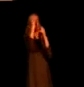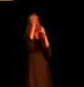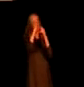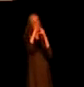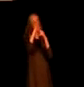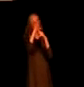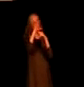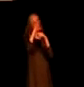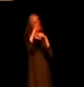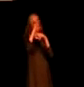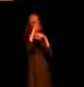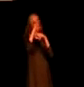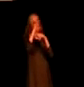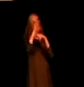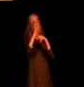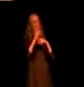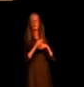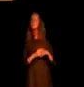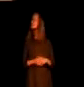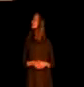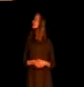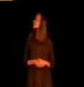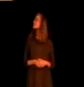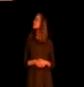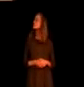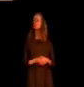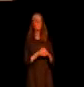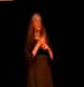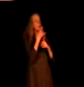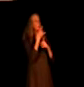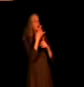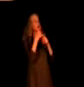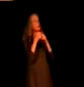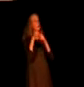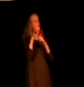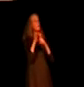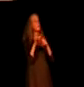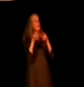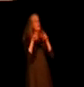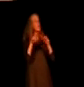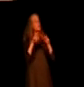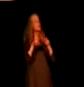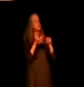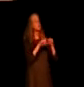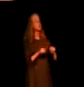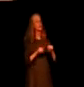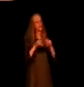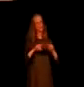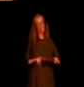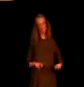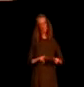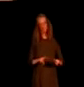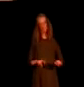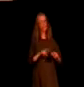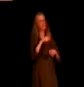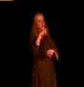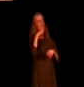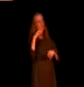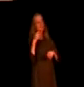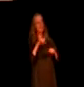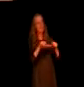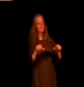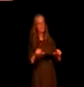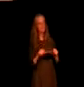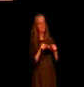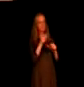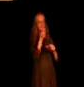back. In like manner, with this analysis, we could evaluate the deserts as very